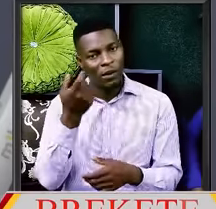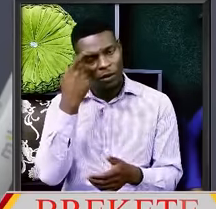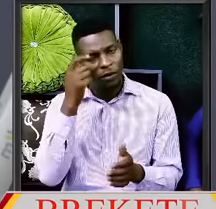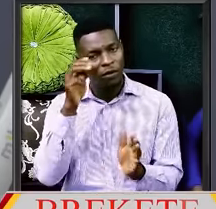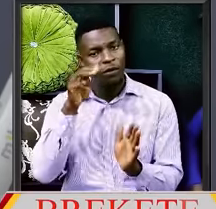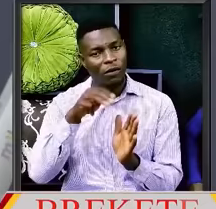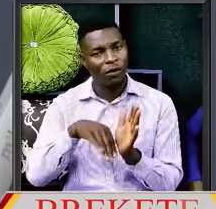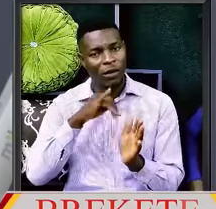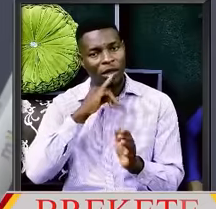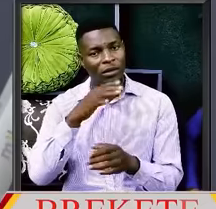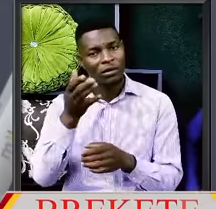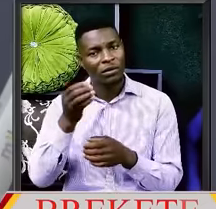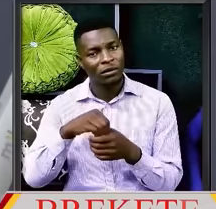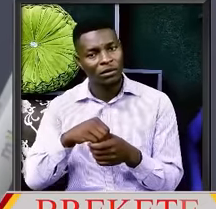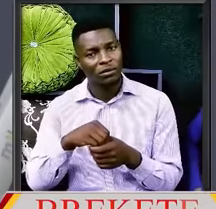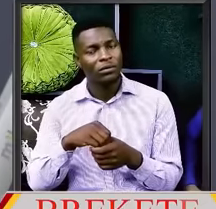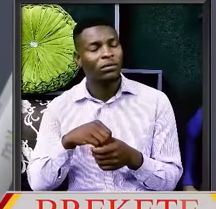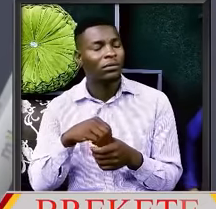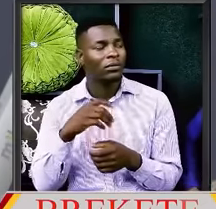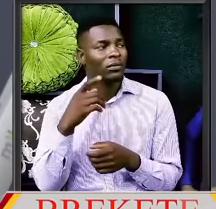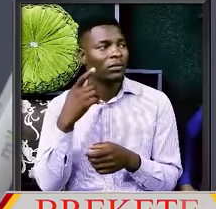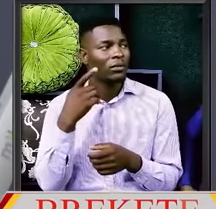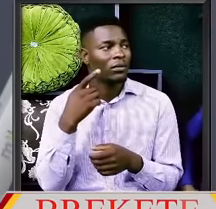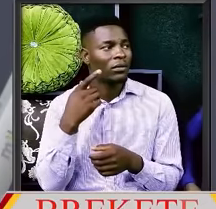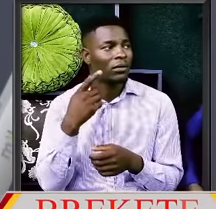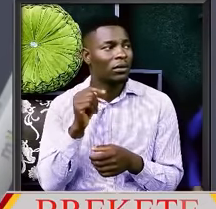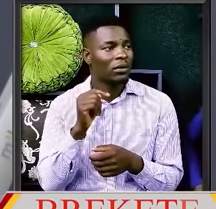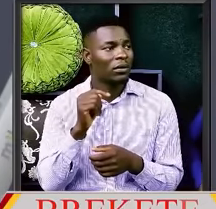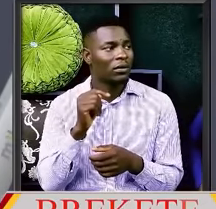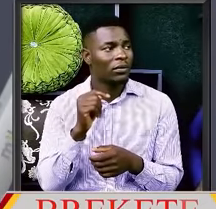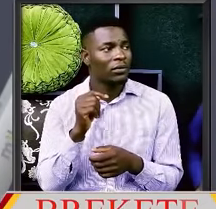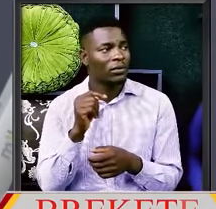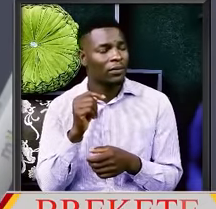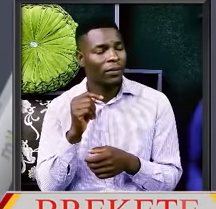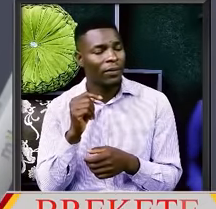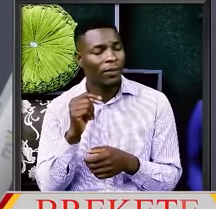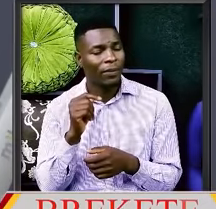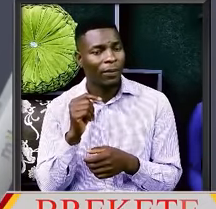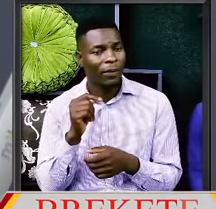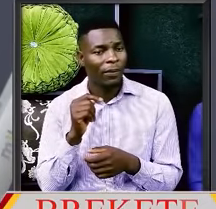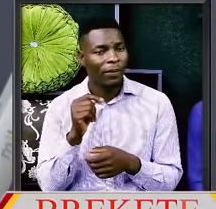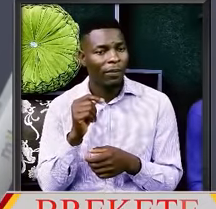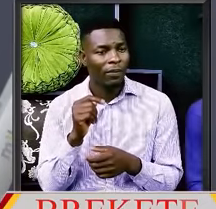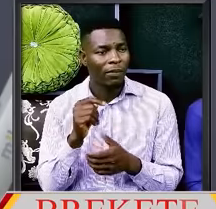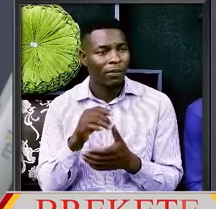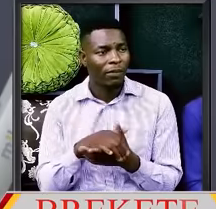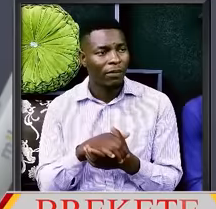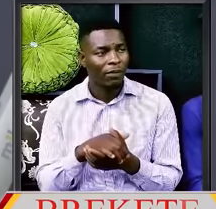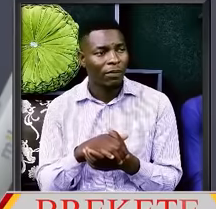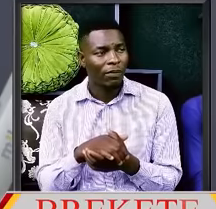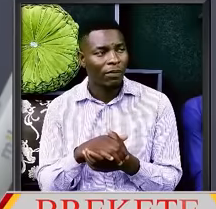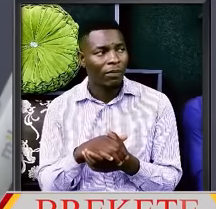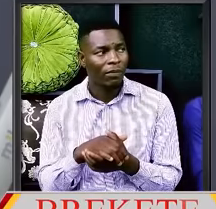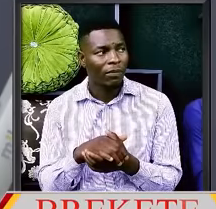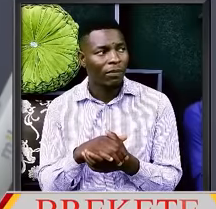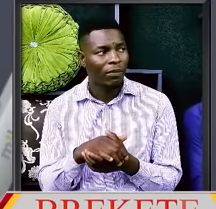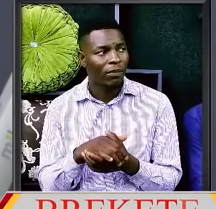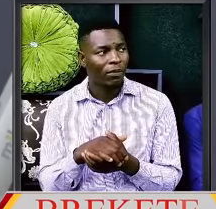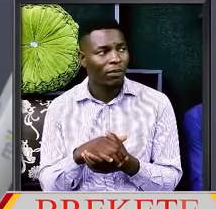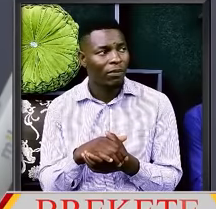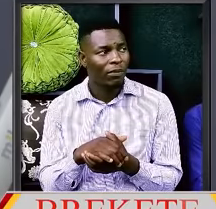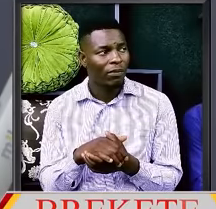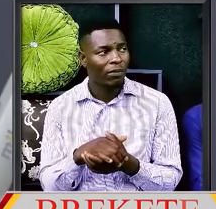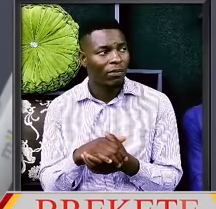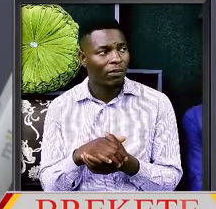There is directives from even from the, there was a time that, the Senate of the House of Representatives, they